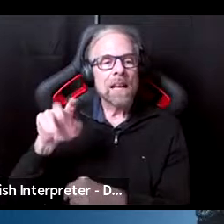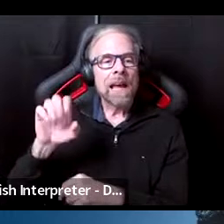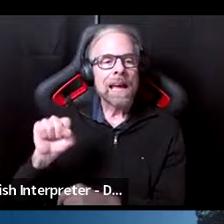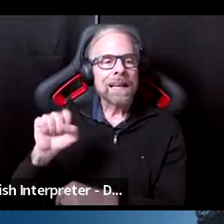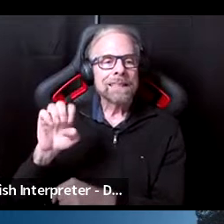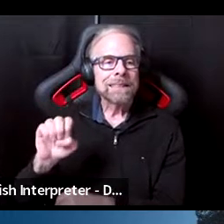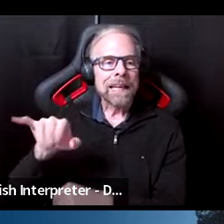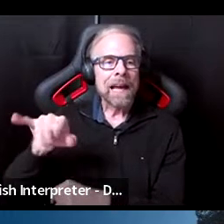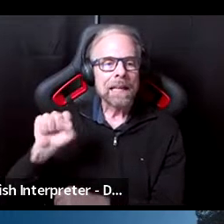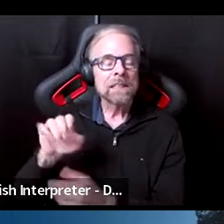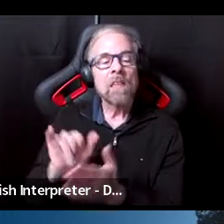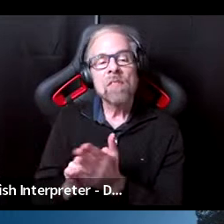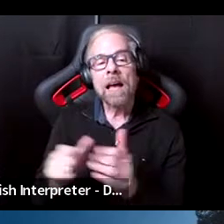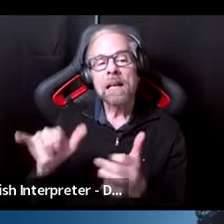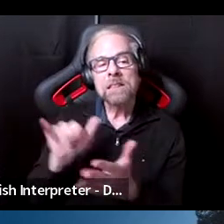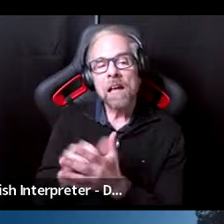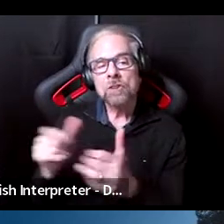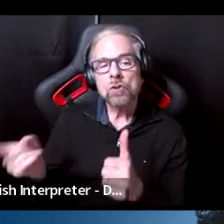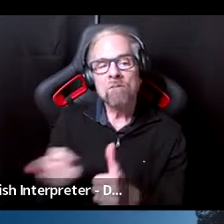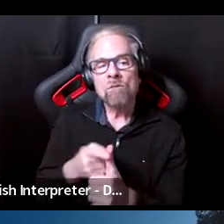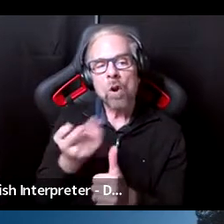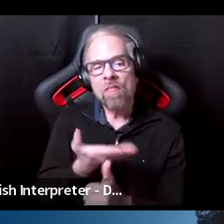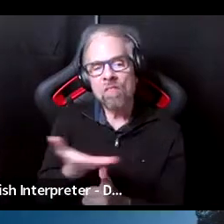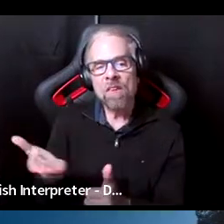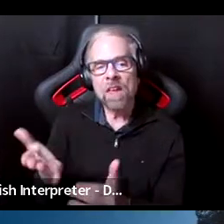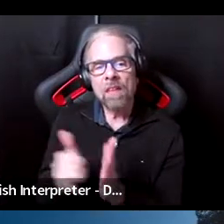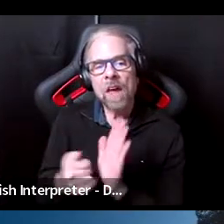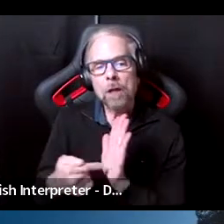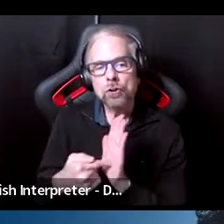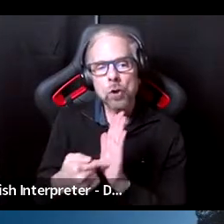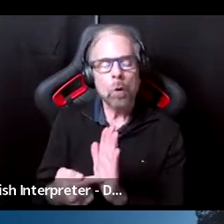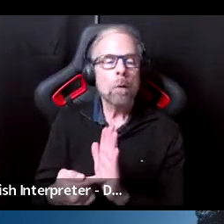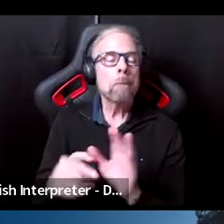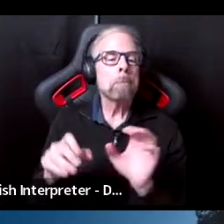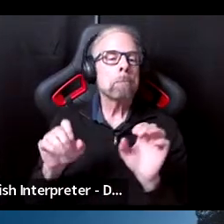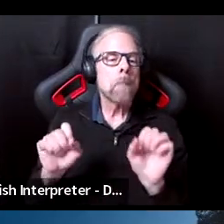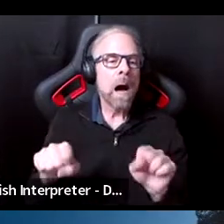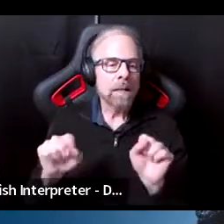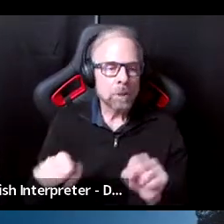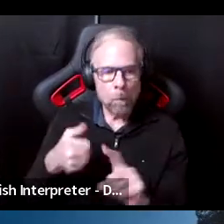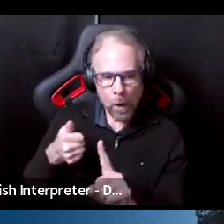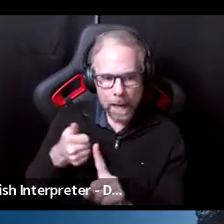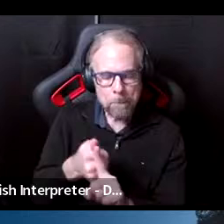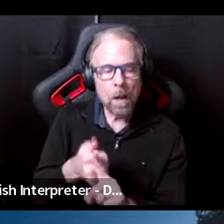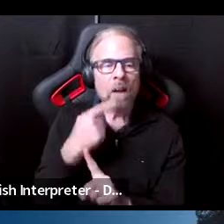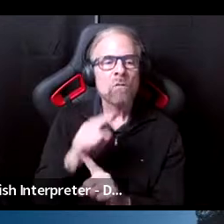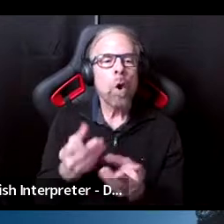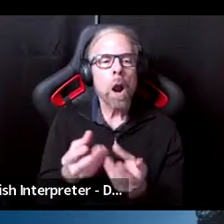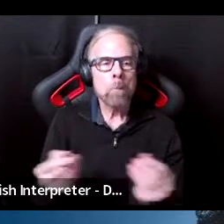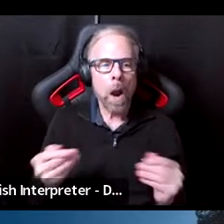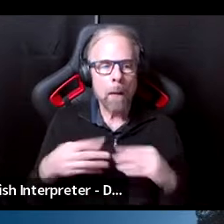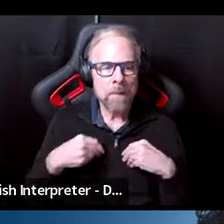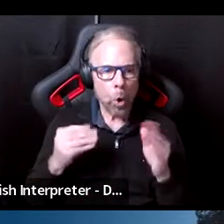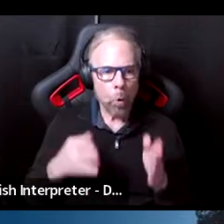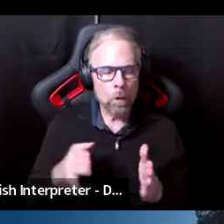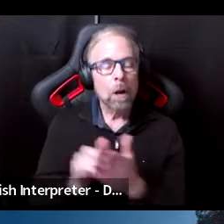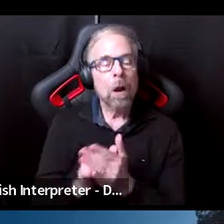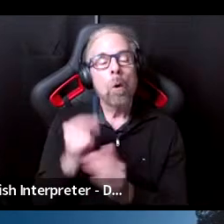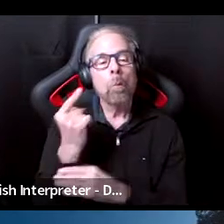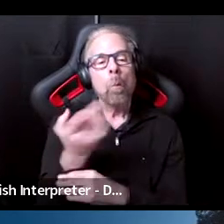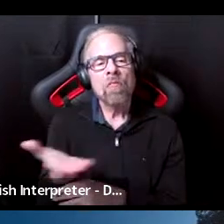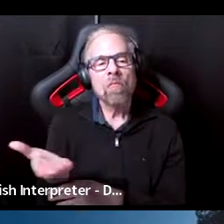first indication that there could be potential impacts to property owners. So one of the things we did